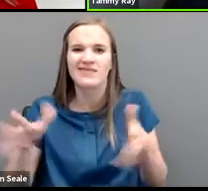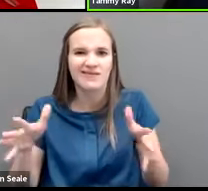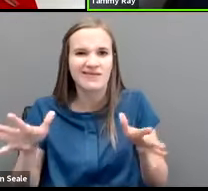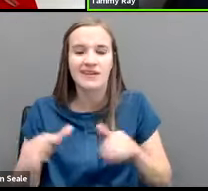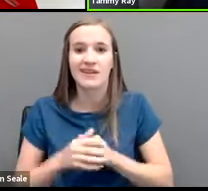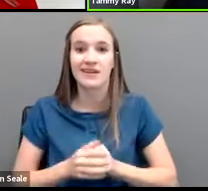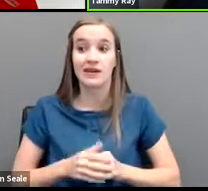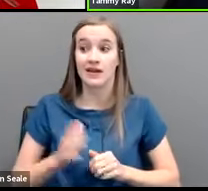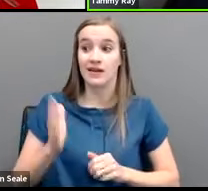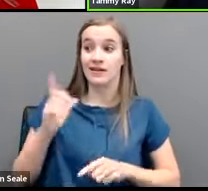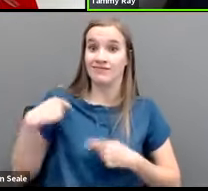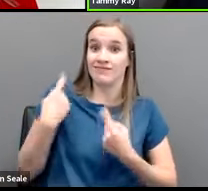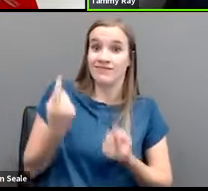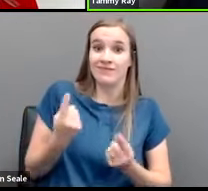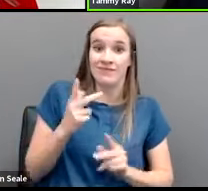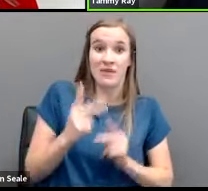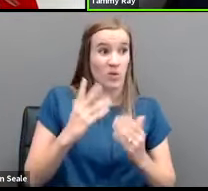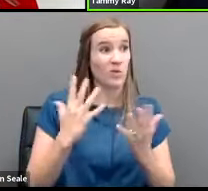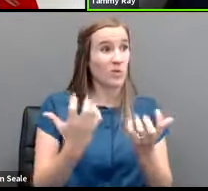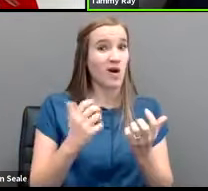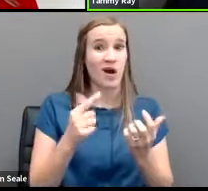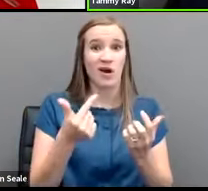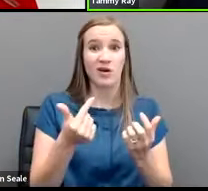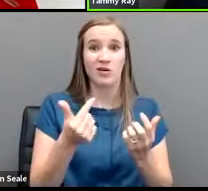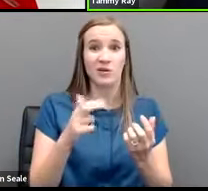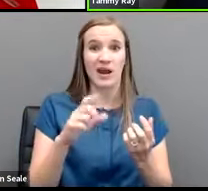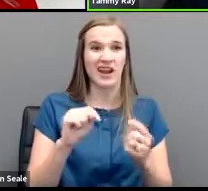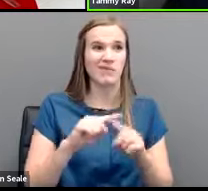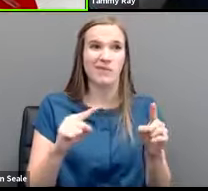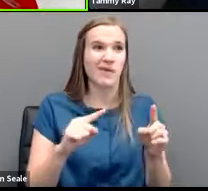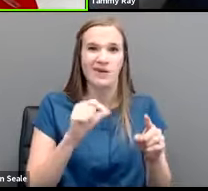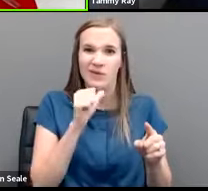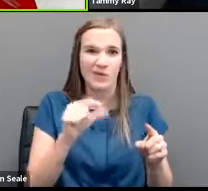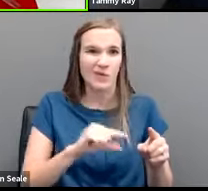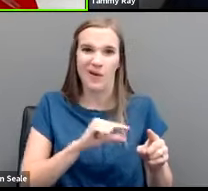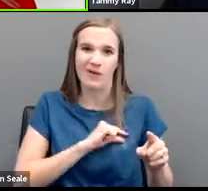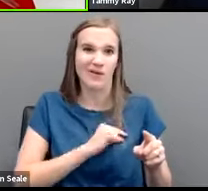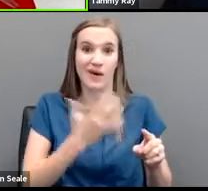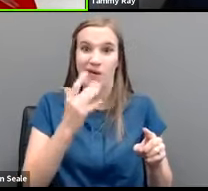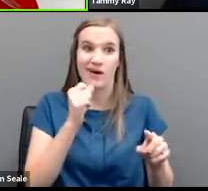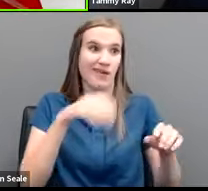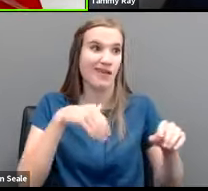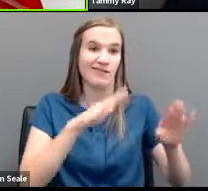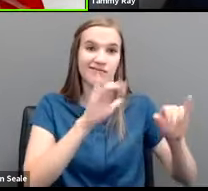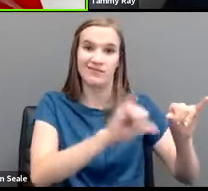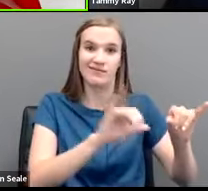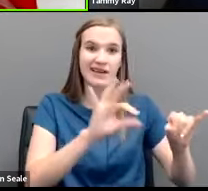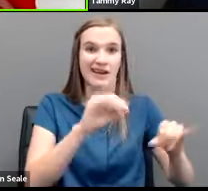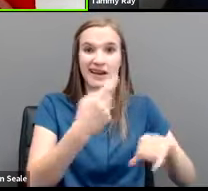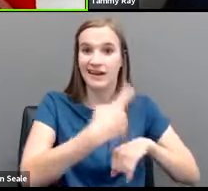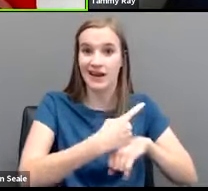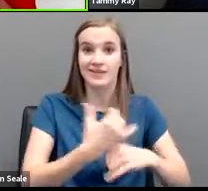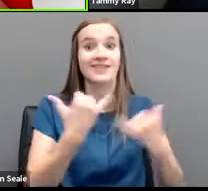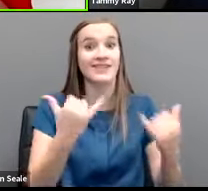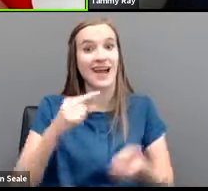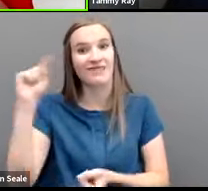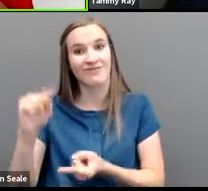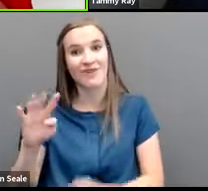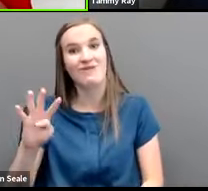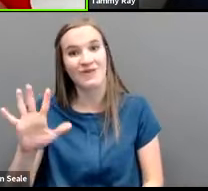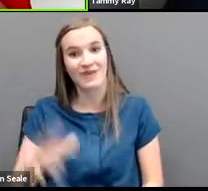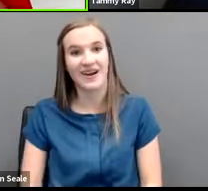advantage of the Idaho Home Choice program. So. Yeah, that's great. That's great. And thank you so much for covering